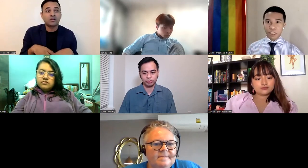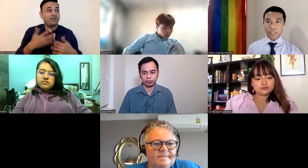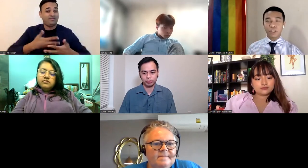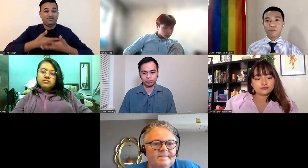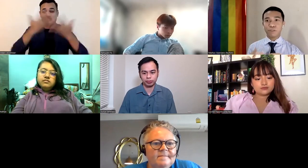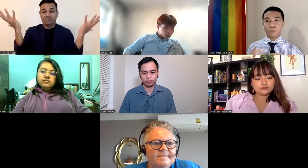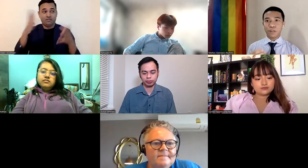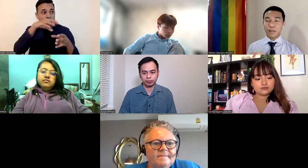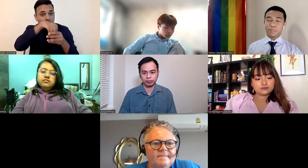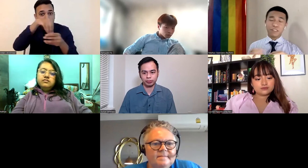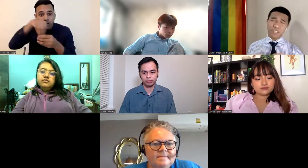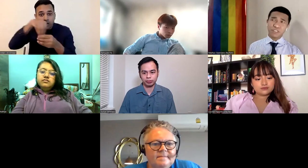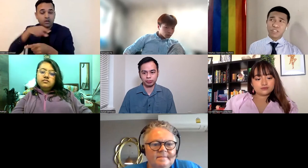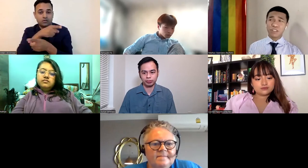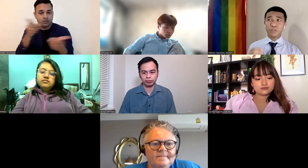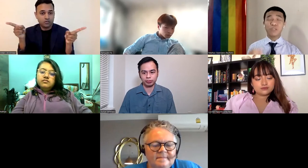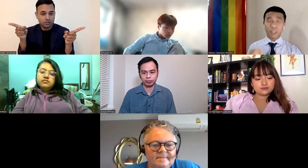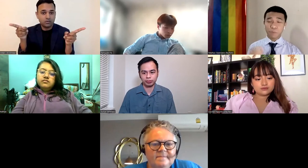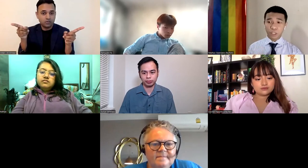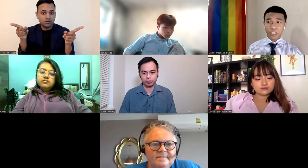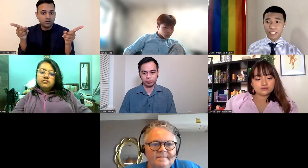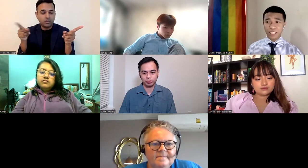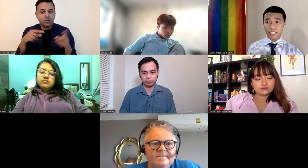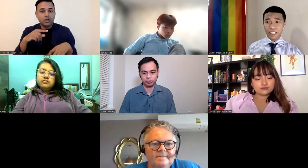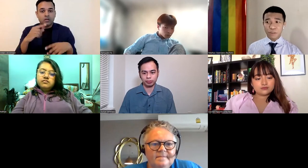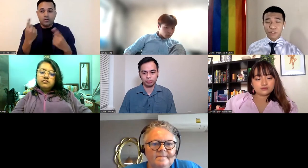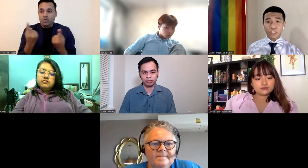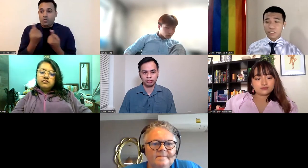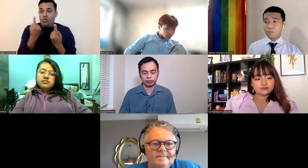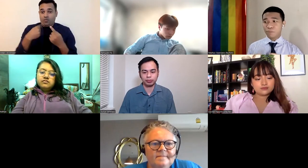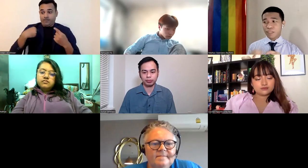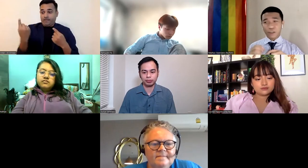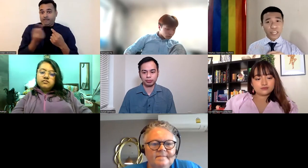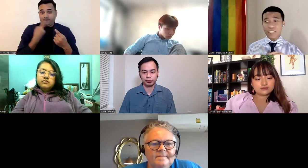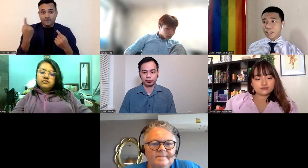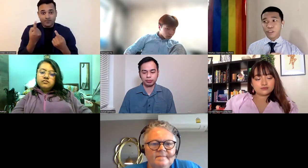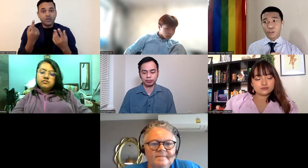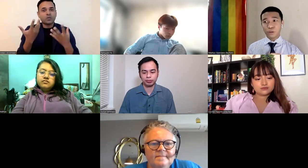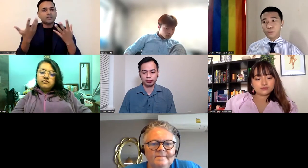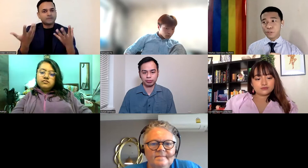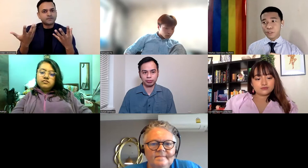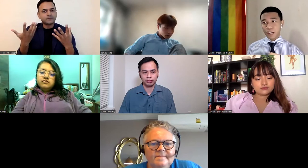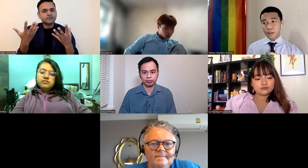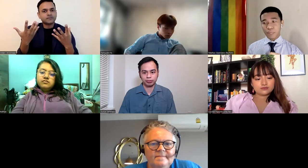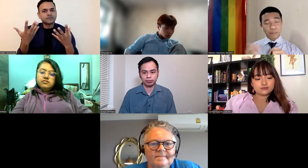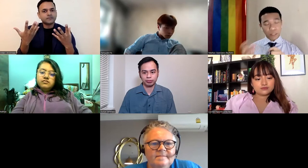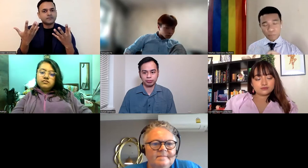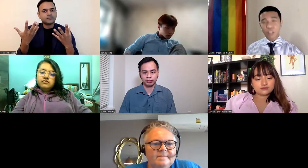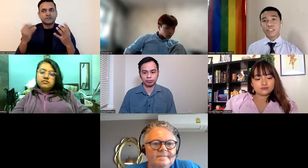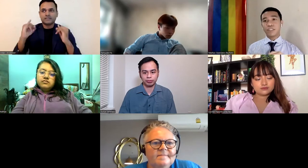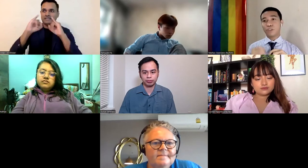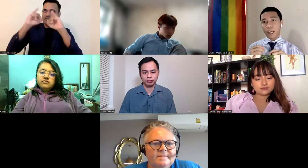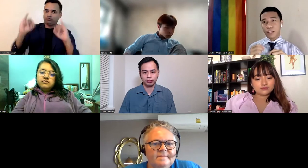The duties of the state when it comes to inclusive education is really, really important, and we could just realize it through making